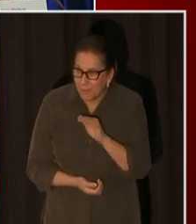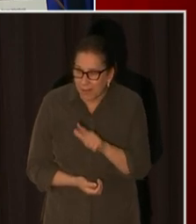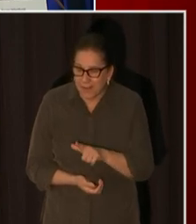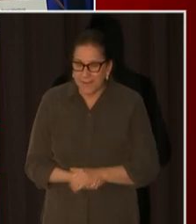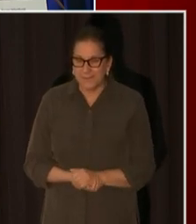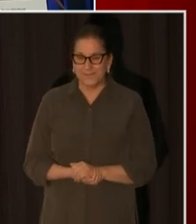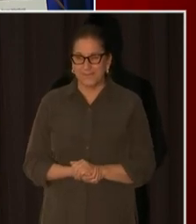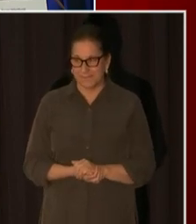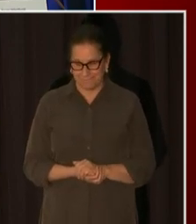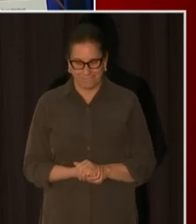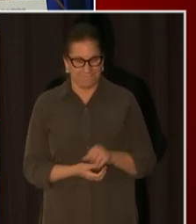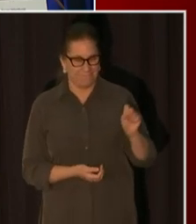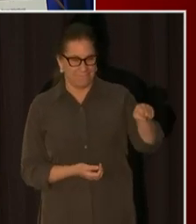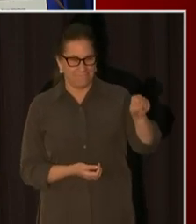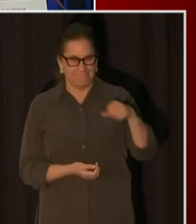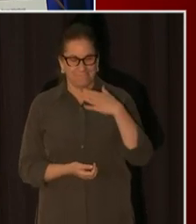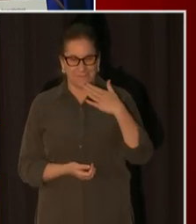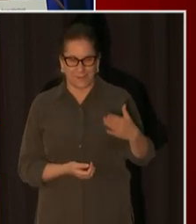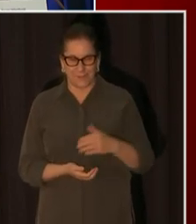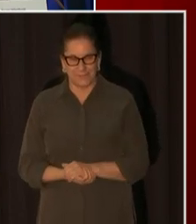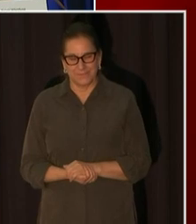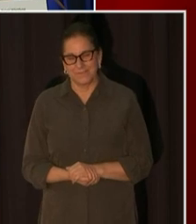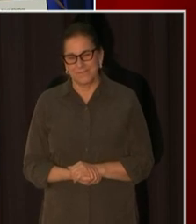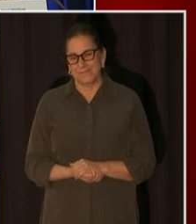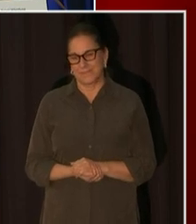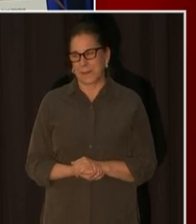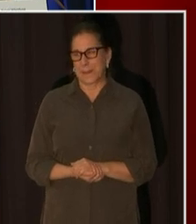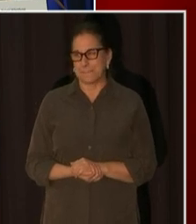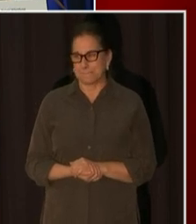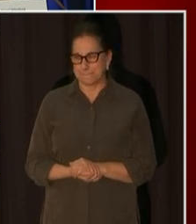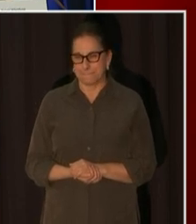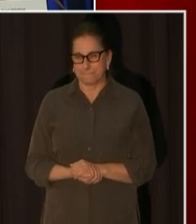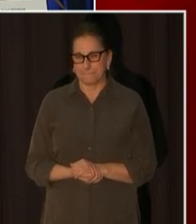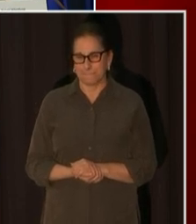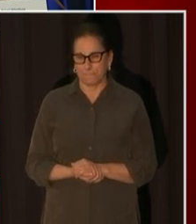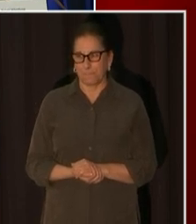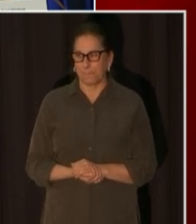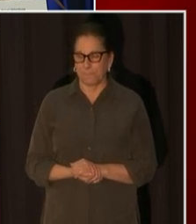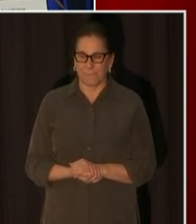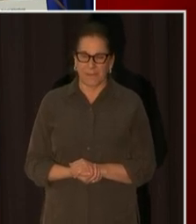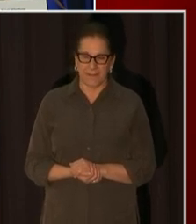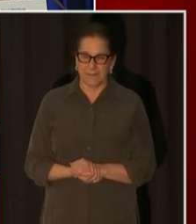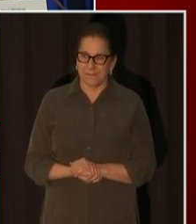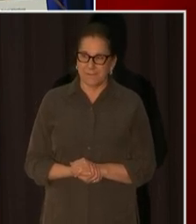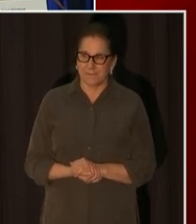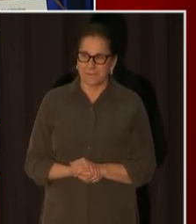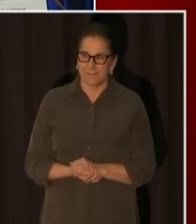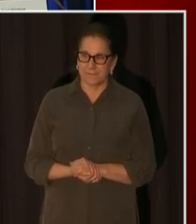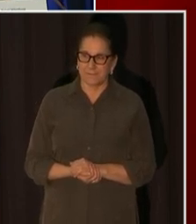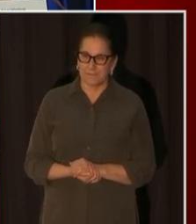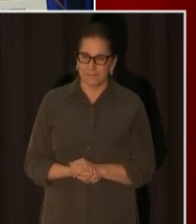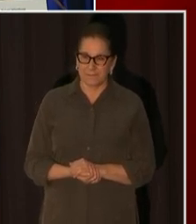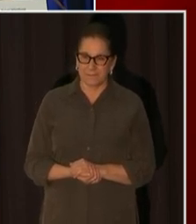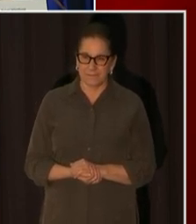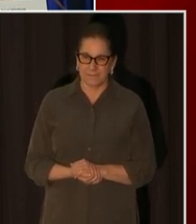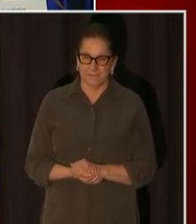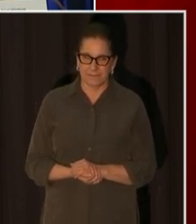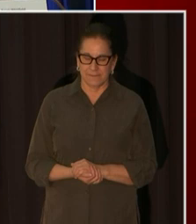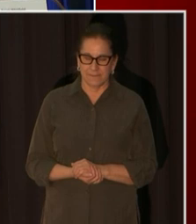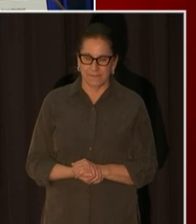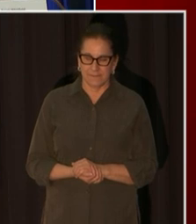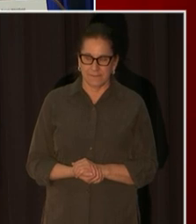website, dslbd.dc.gov, and we are partnering with other agencies like CNHED, like Think Local